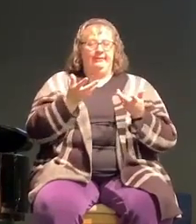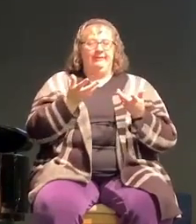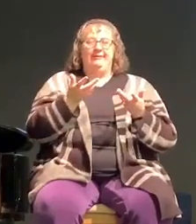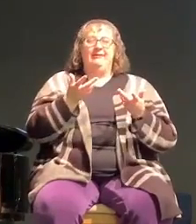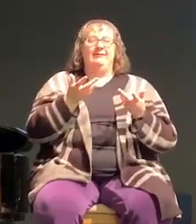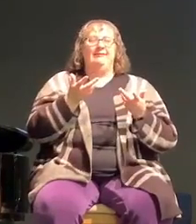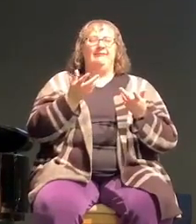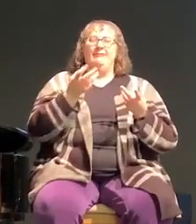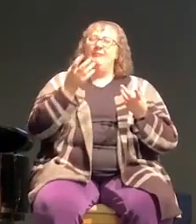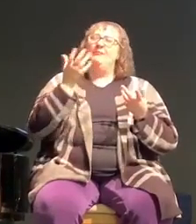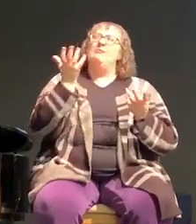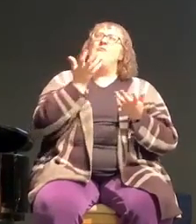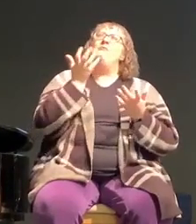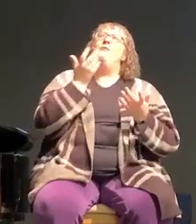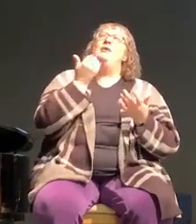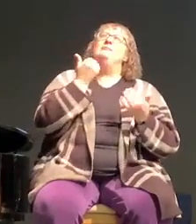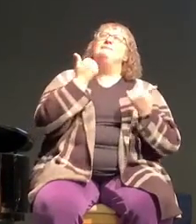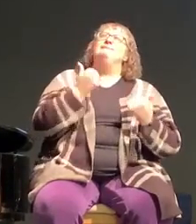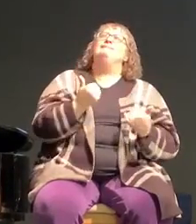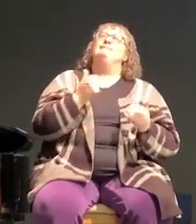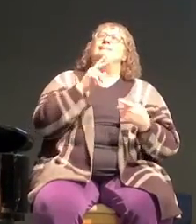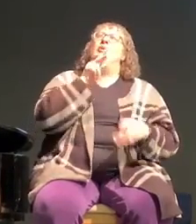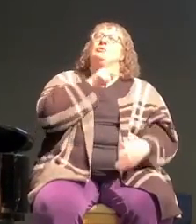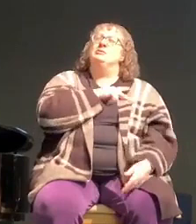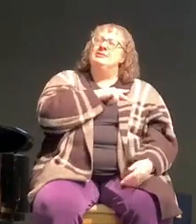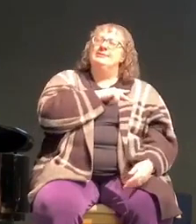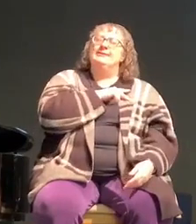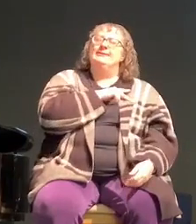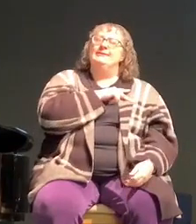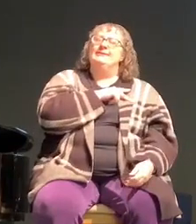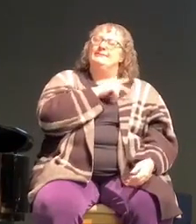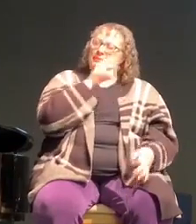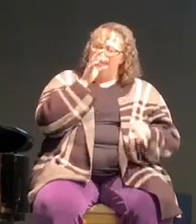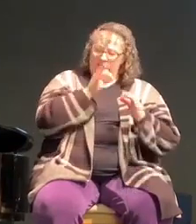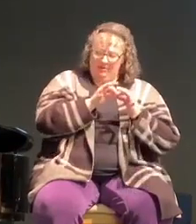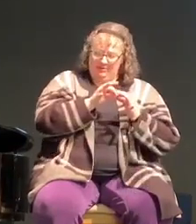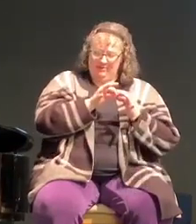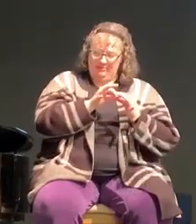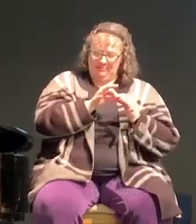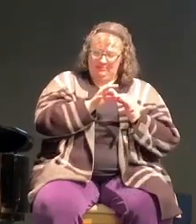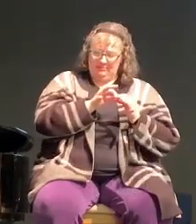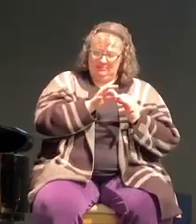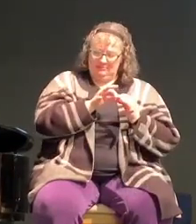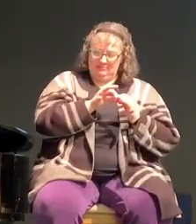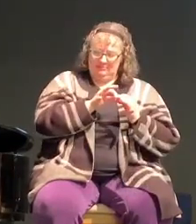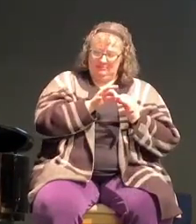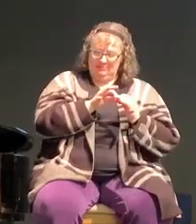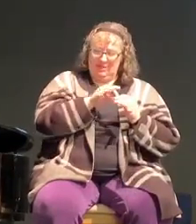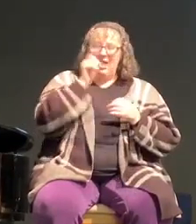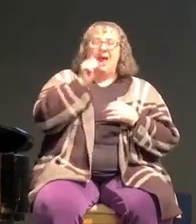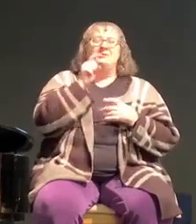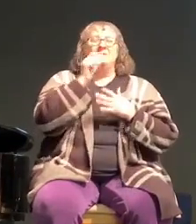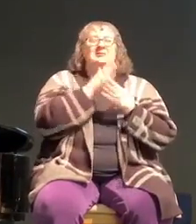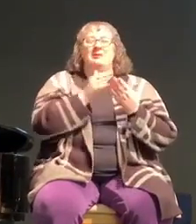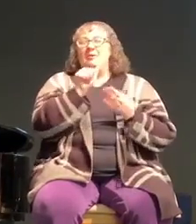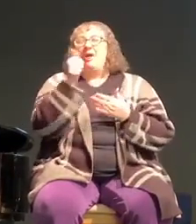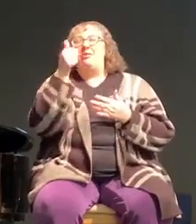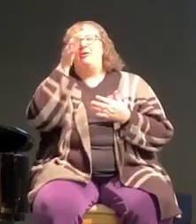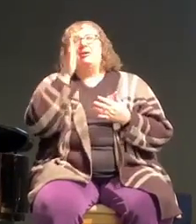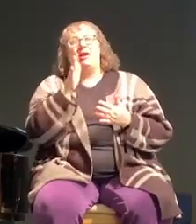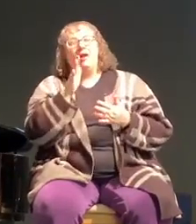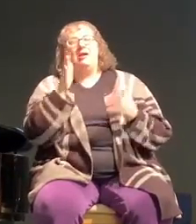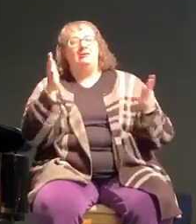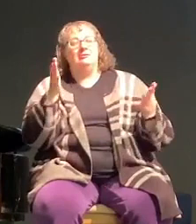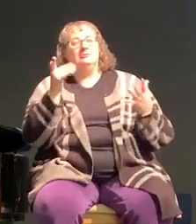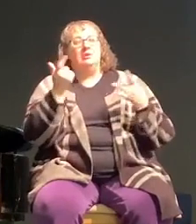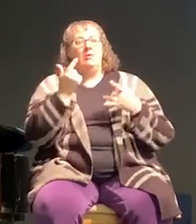myself, well, what do I personally put my faith in? So it's got to be something other than God, because, you know, as